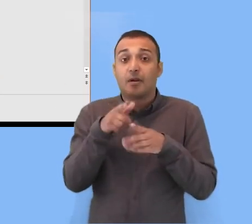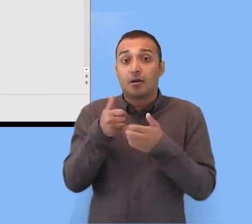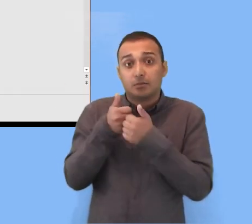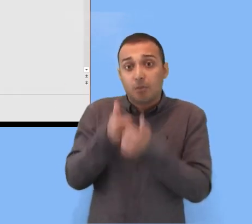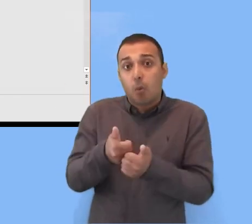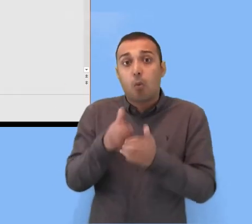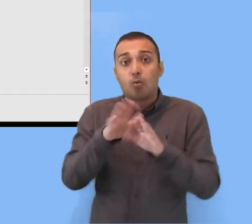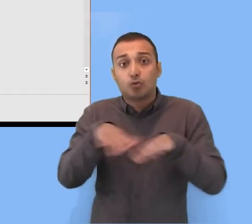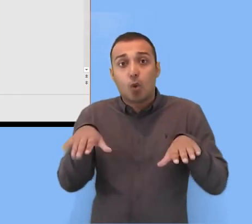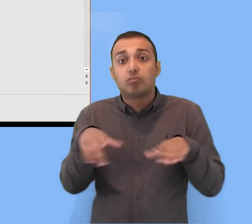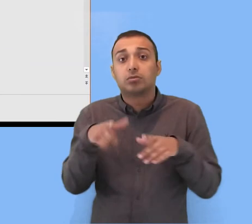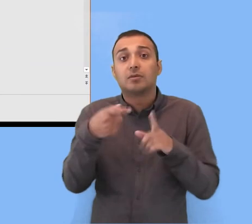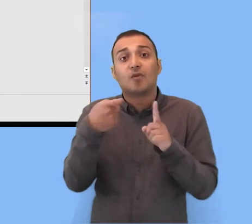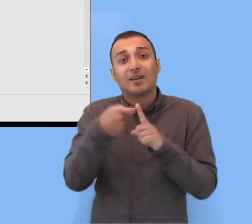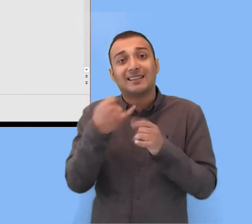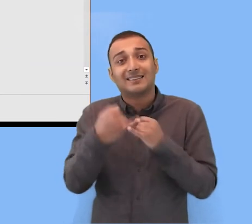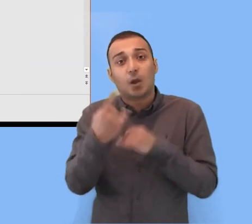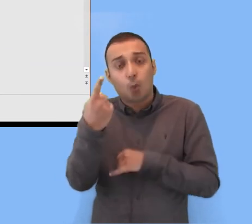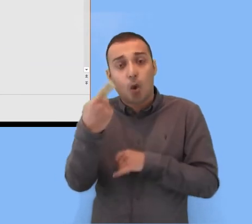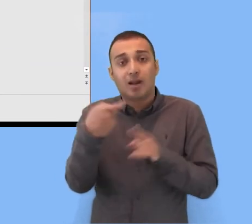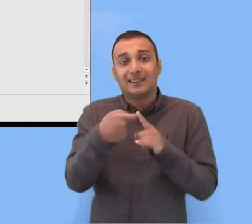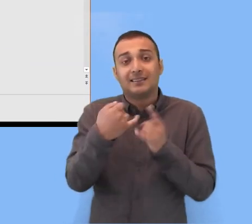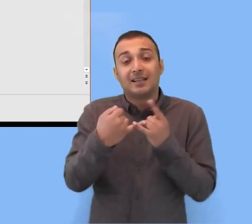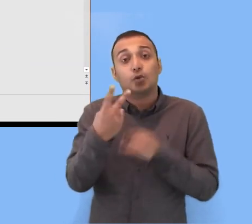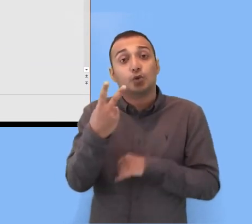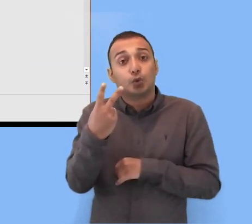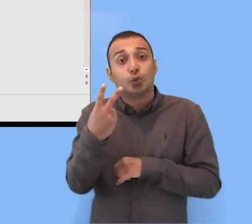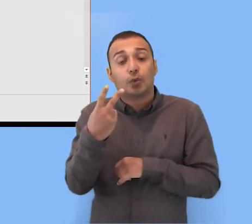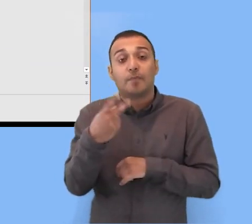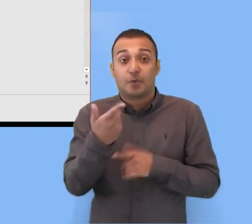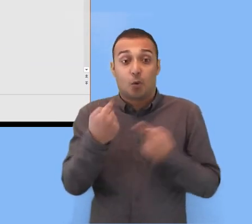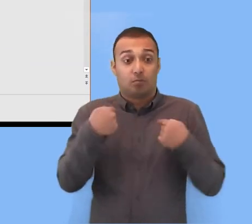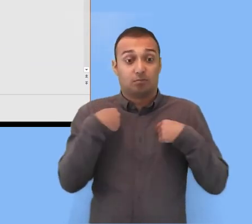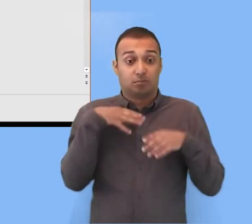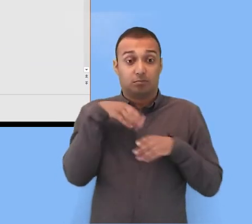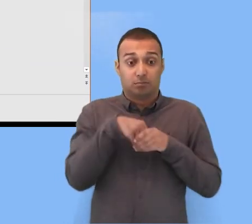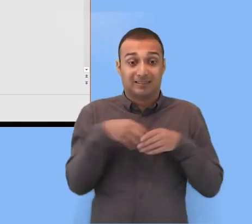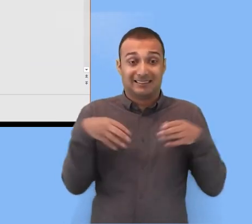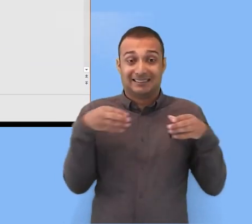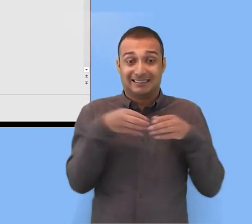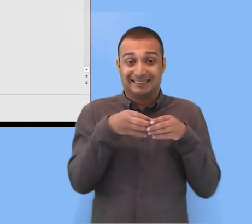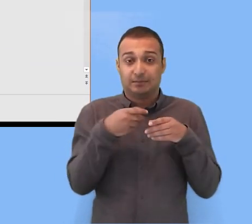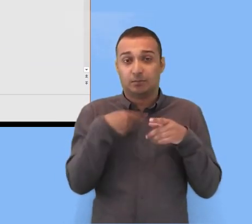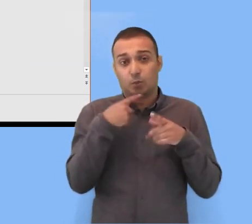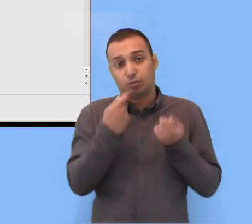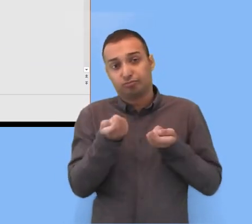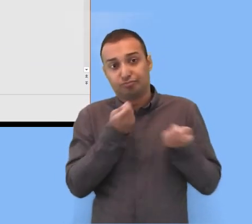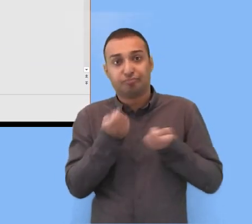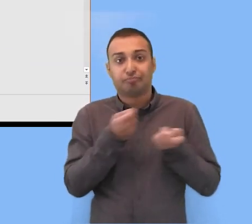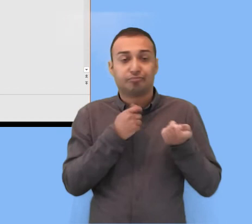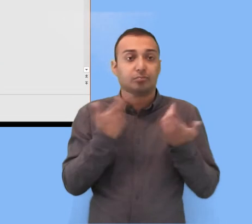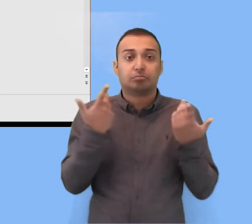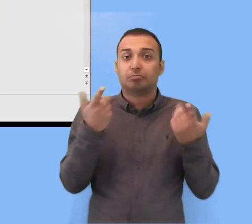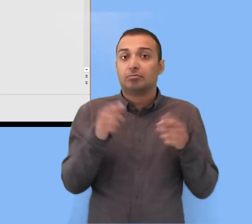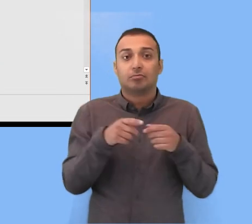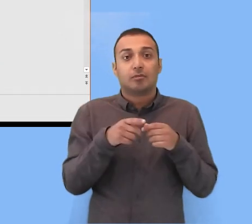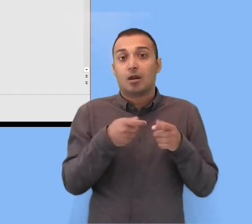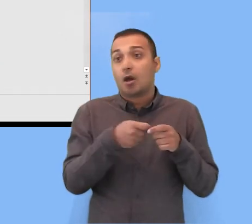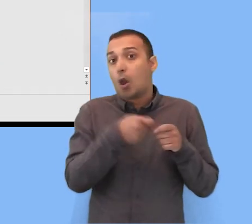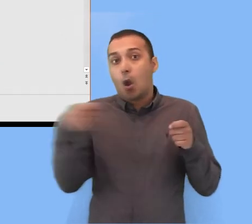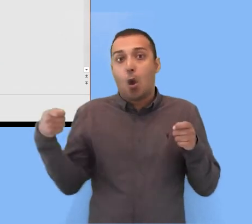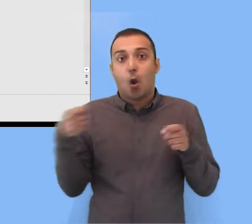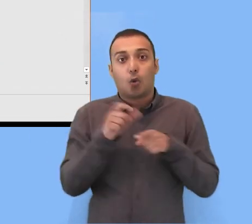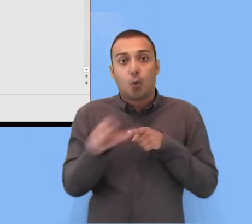2. And so there's a team of us, and we would, run sometimes short courses, sometimes longer ones. But